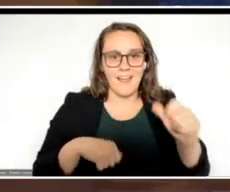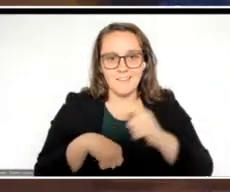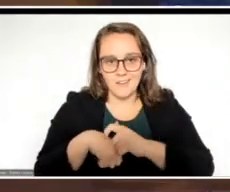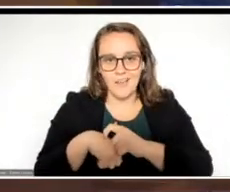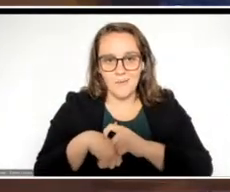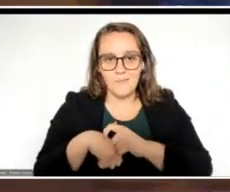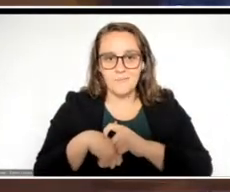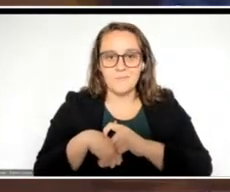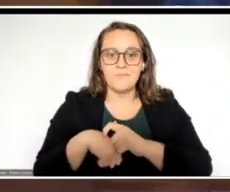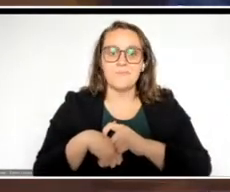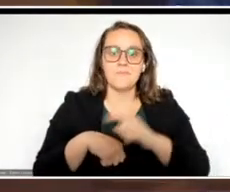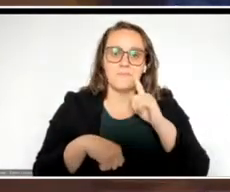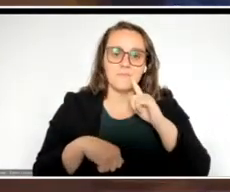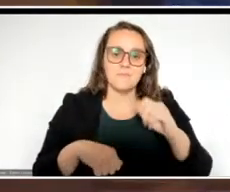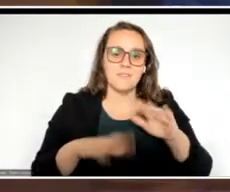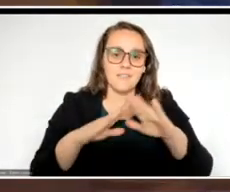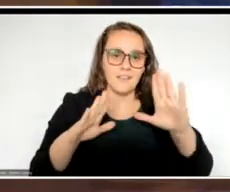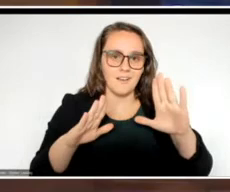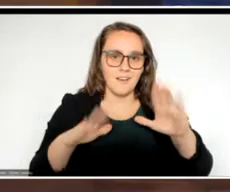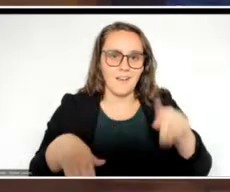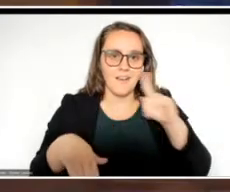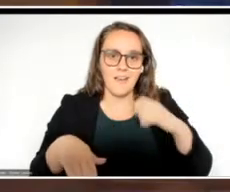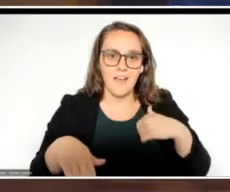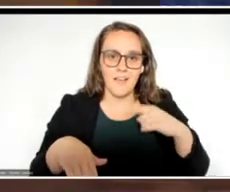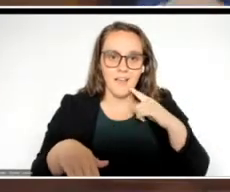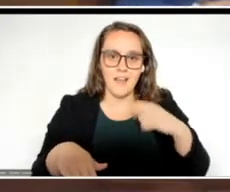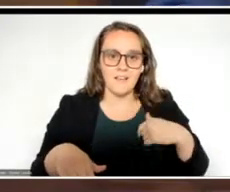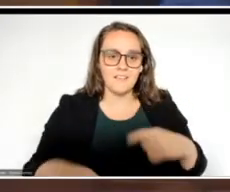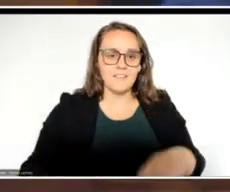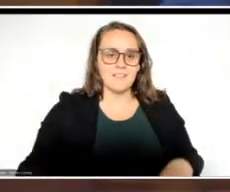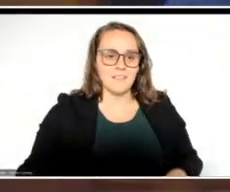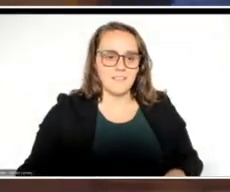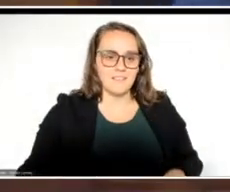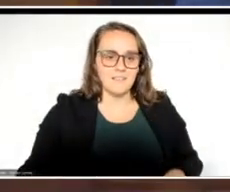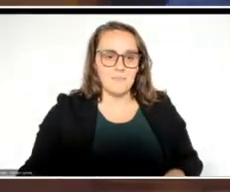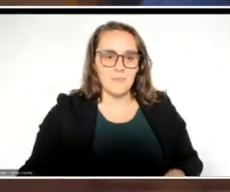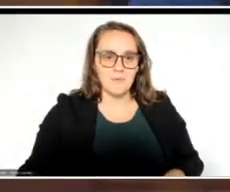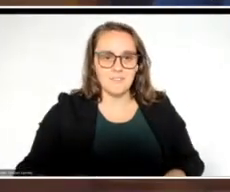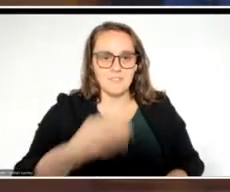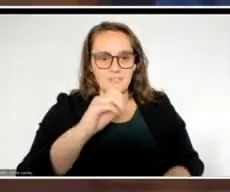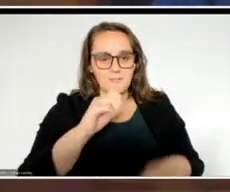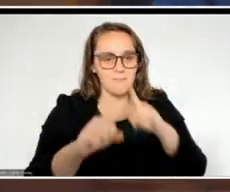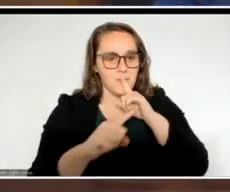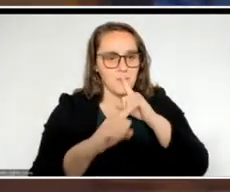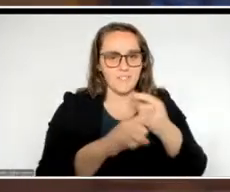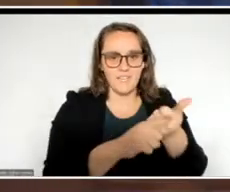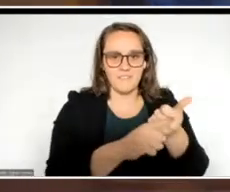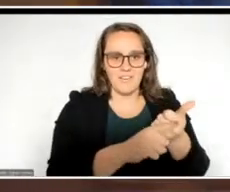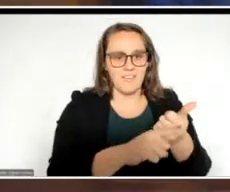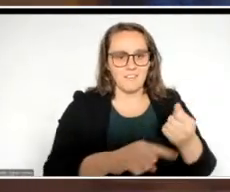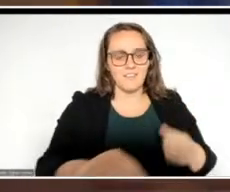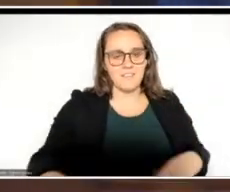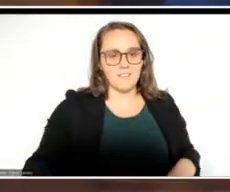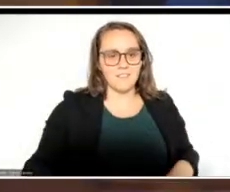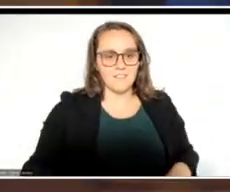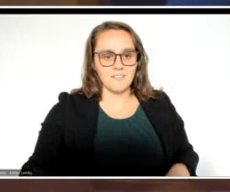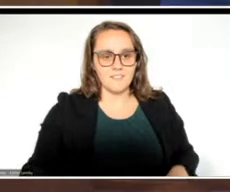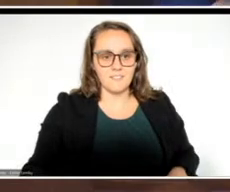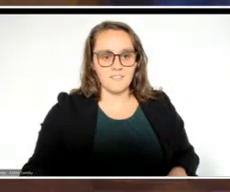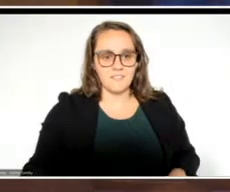Deposition Authority Regulation 10, the chair announces the committee's approval to release the deposition